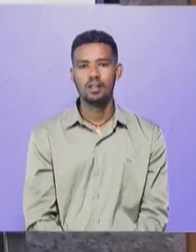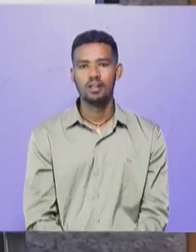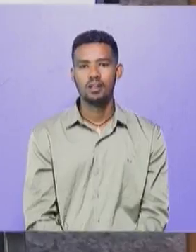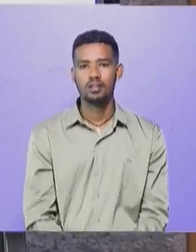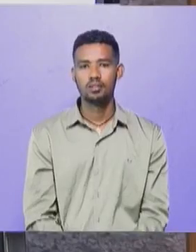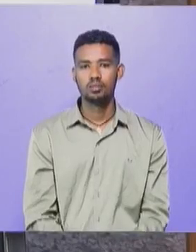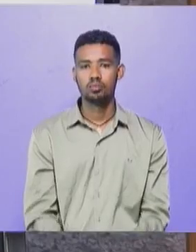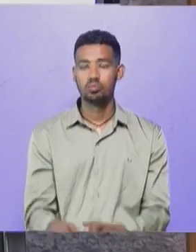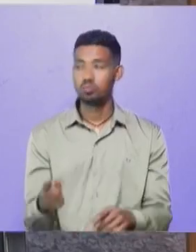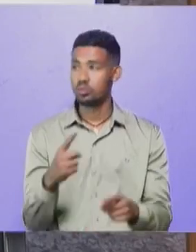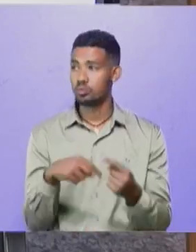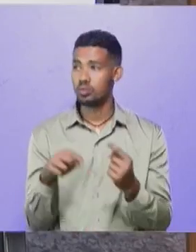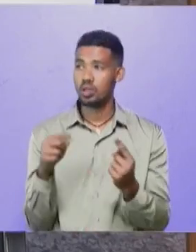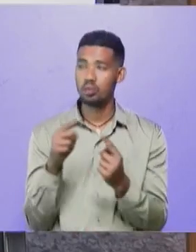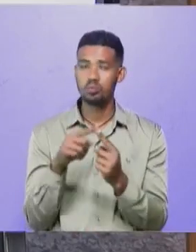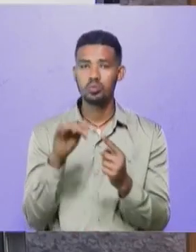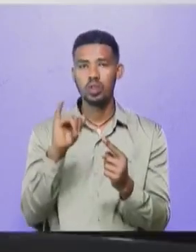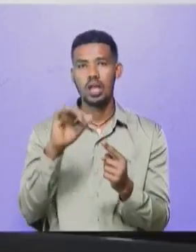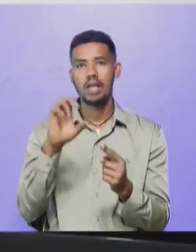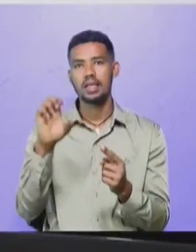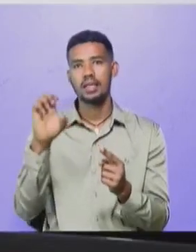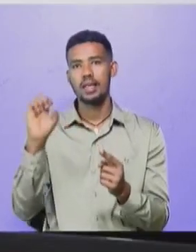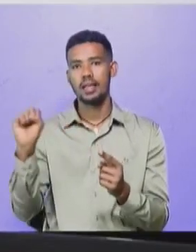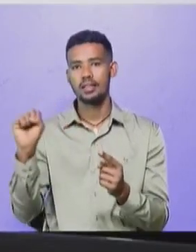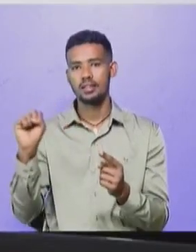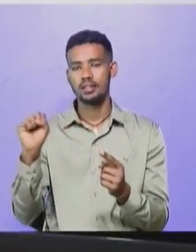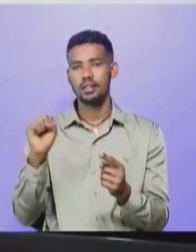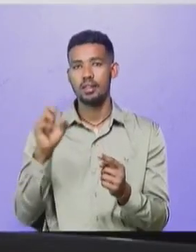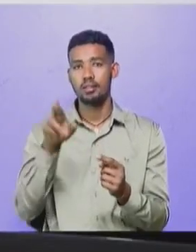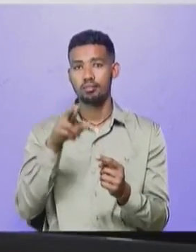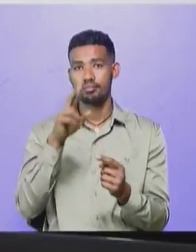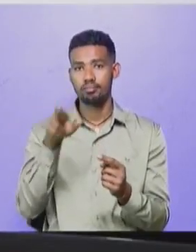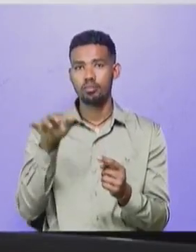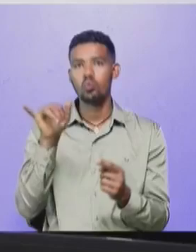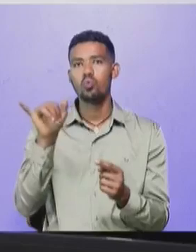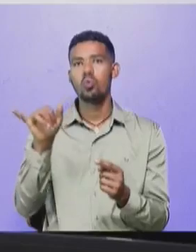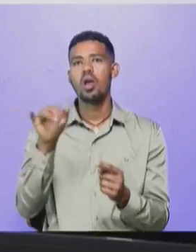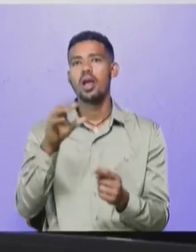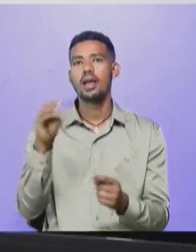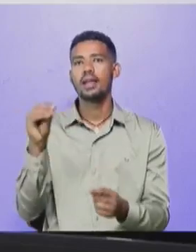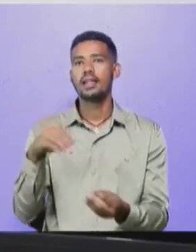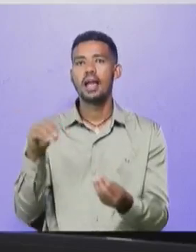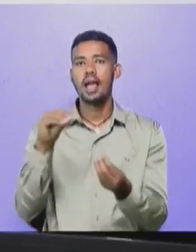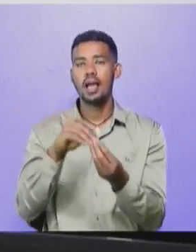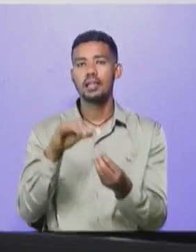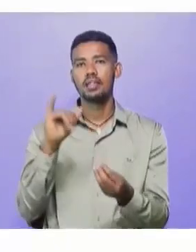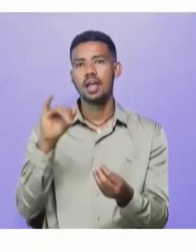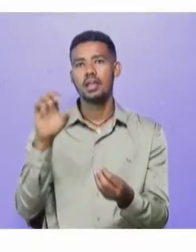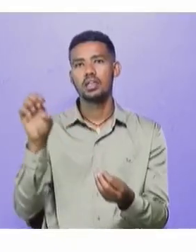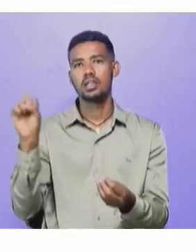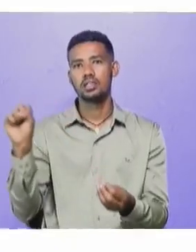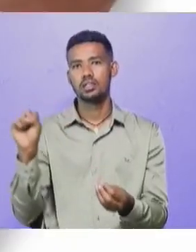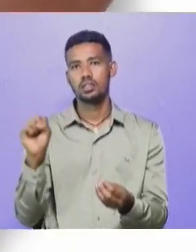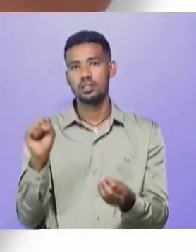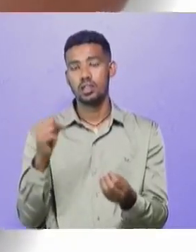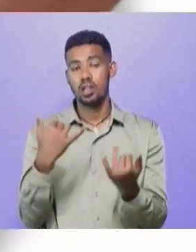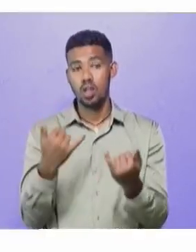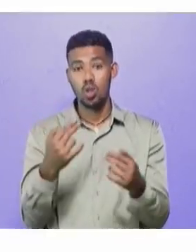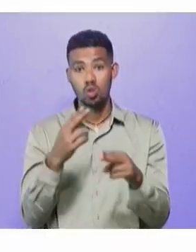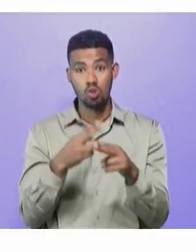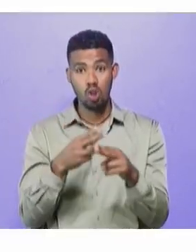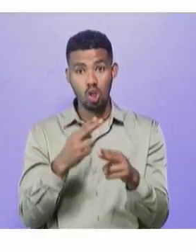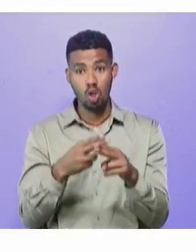When we come to ies, cancel y and add ies. Noun ending